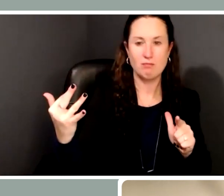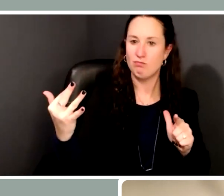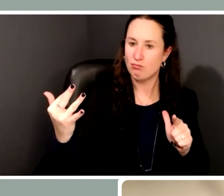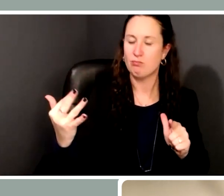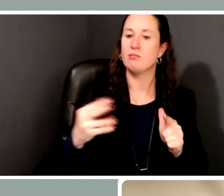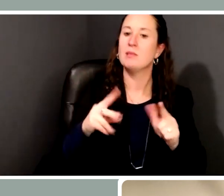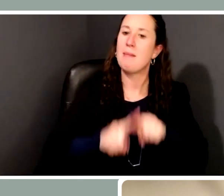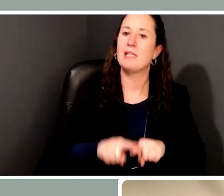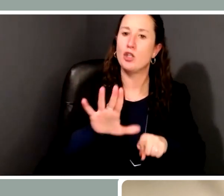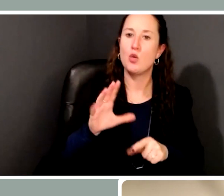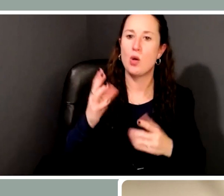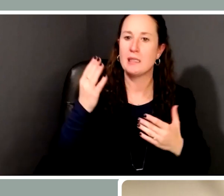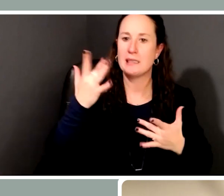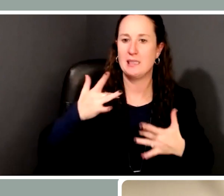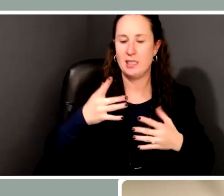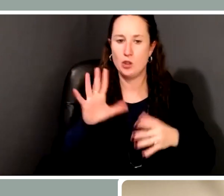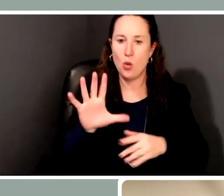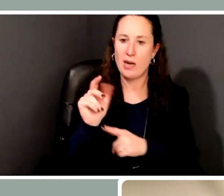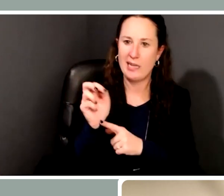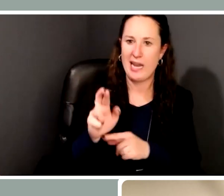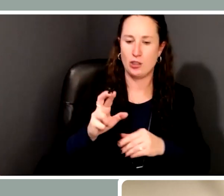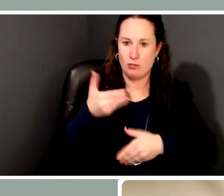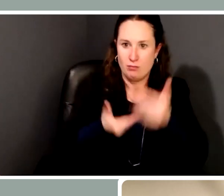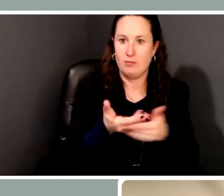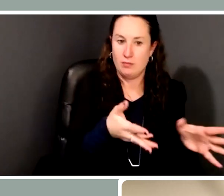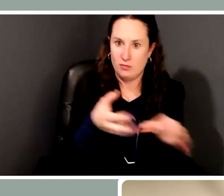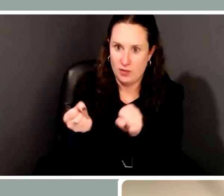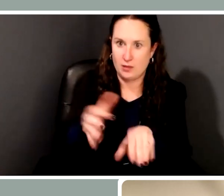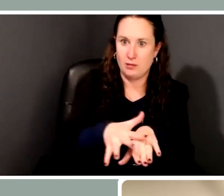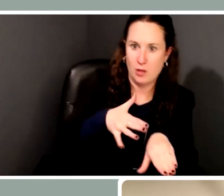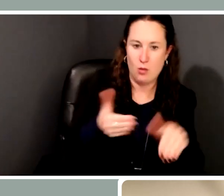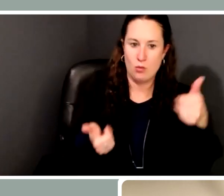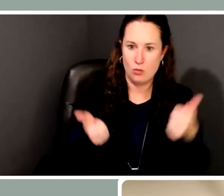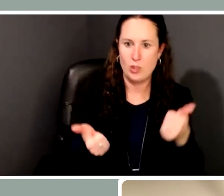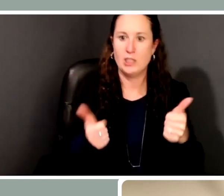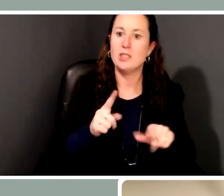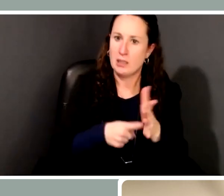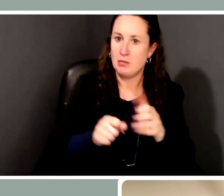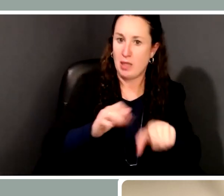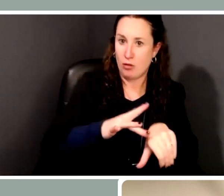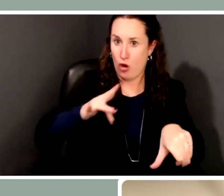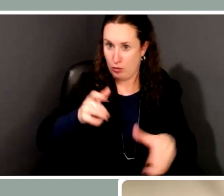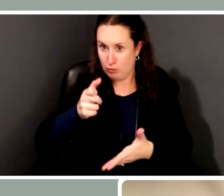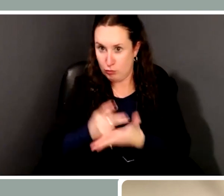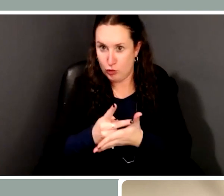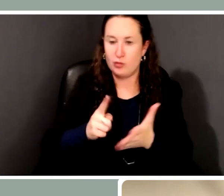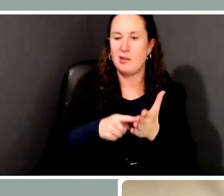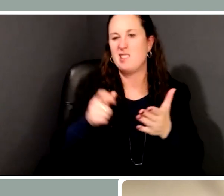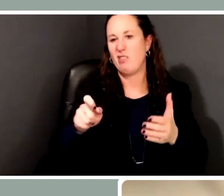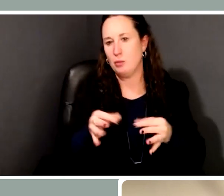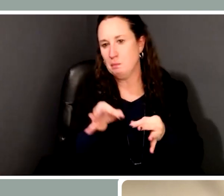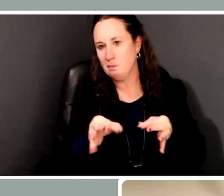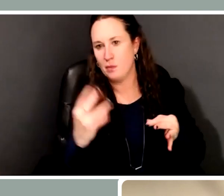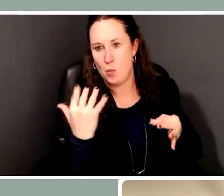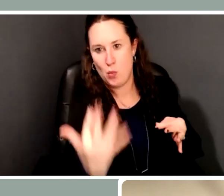disease has progressed or what's going on. And sometimes we can get it approved for an earlier on setting, and sometimes there are ways to get around it. But